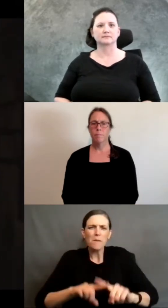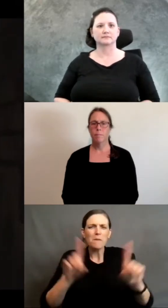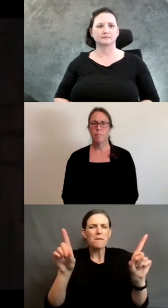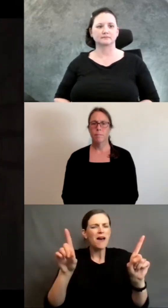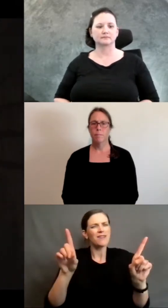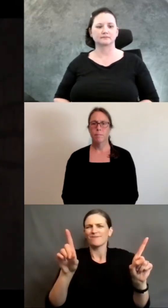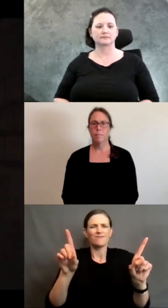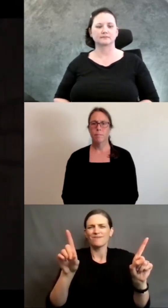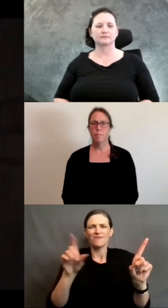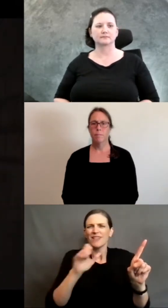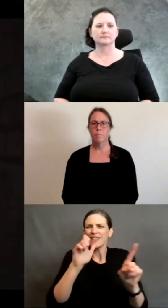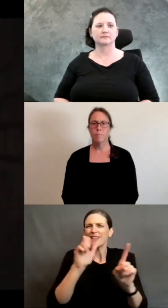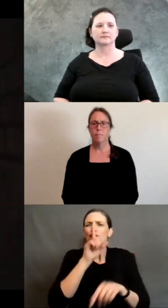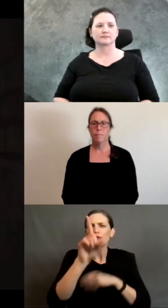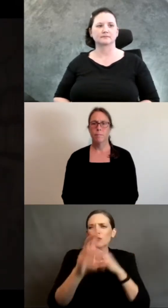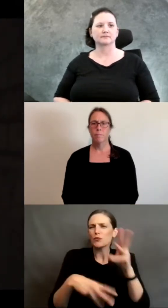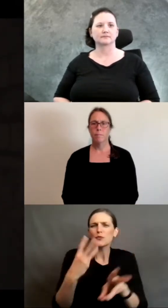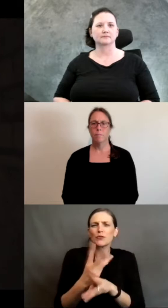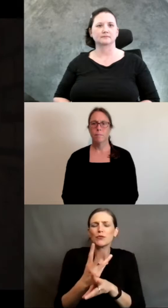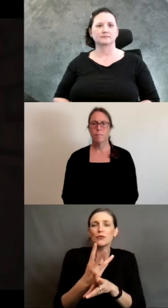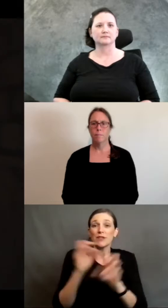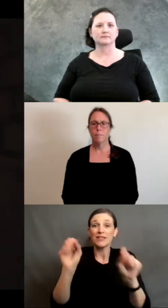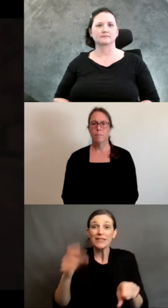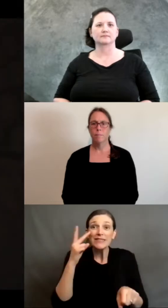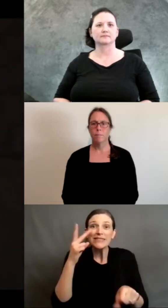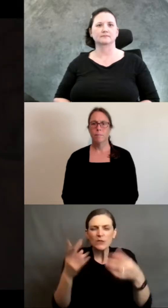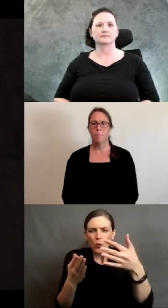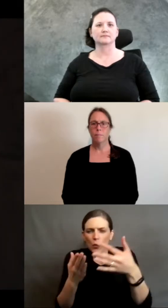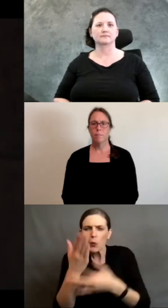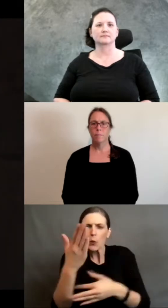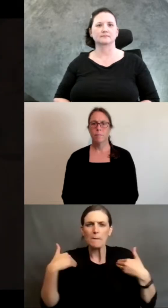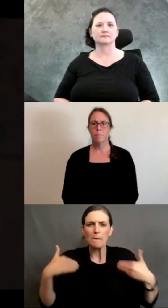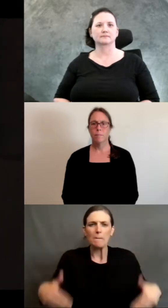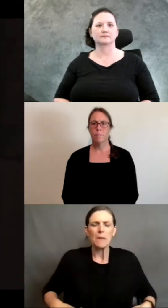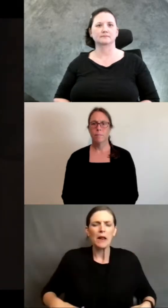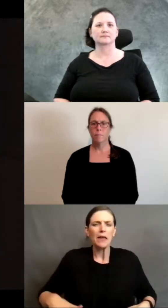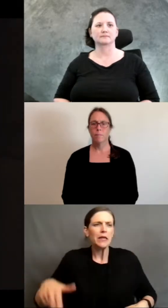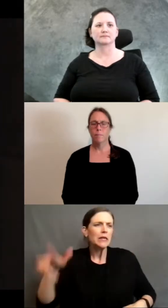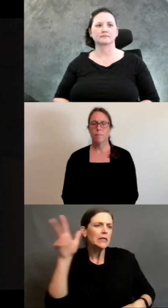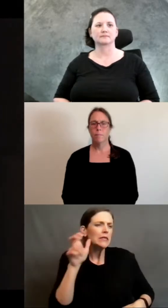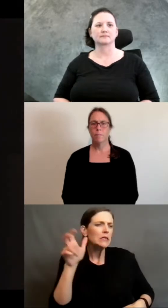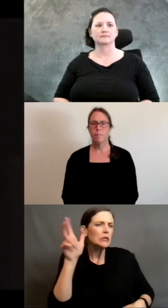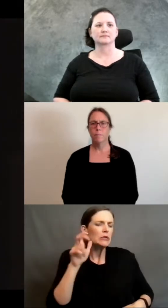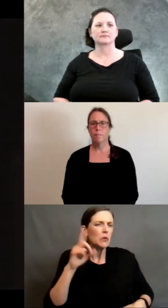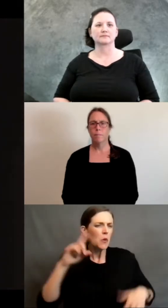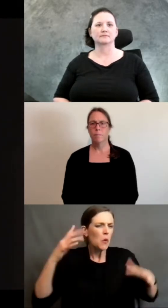body. She hears a mechanical humming and floats down the hallway toward the sound.